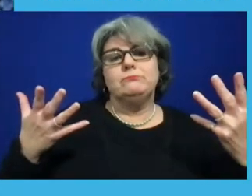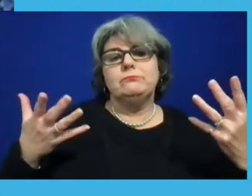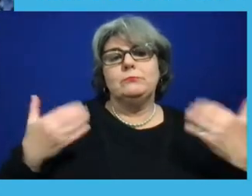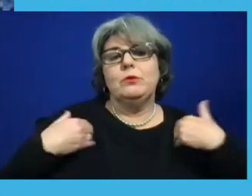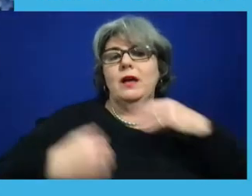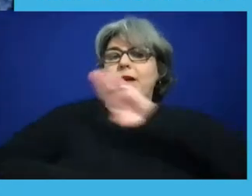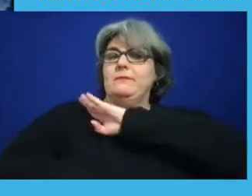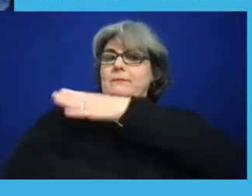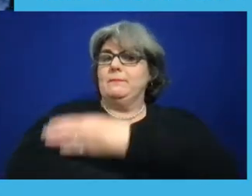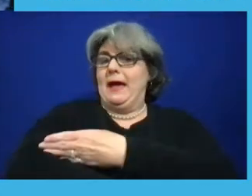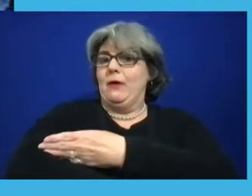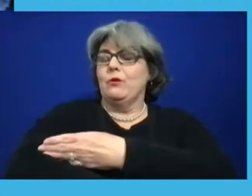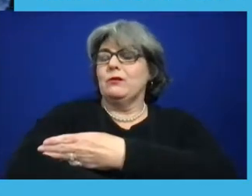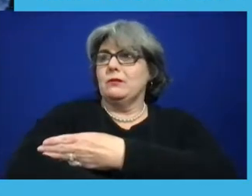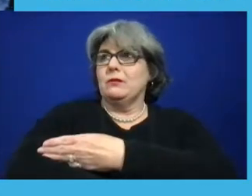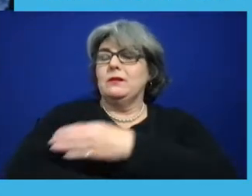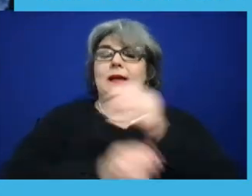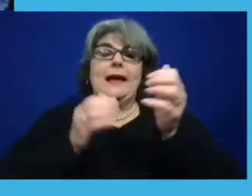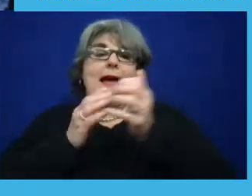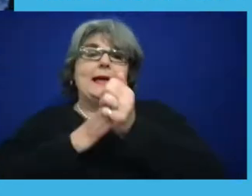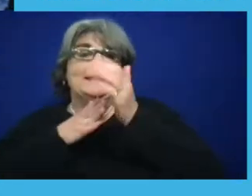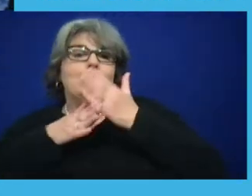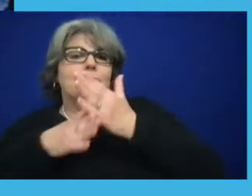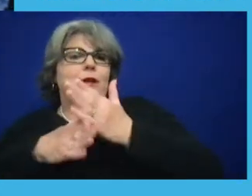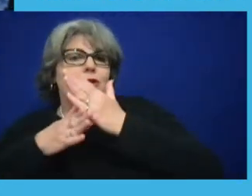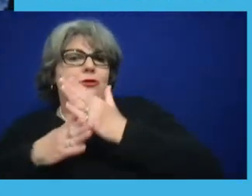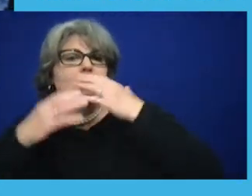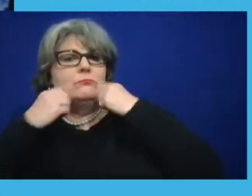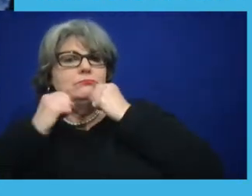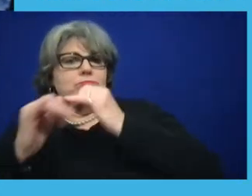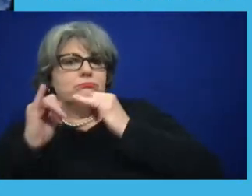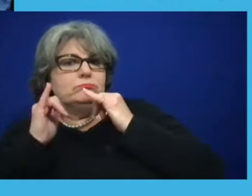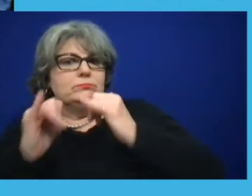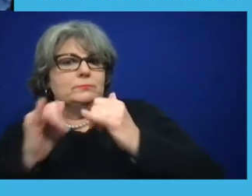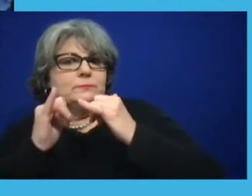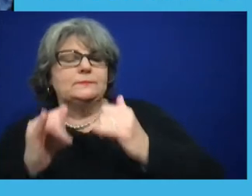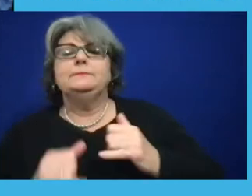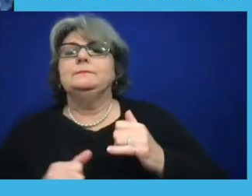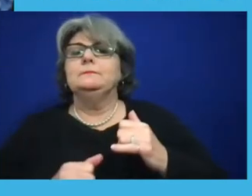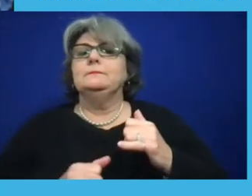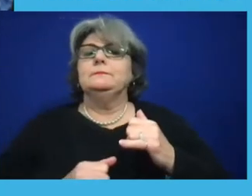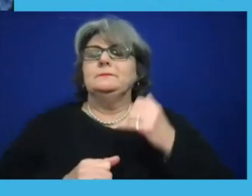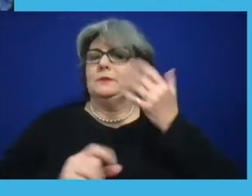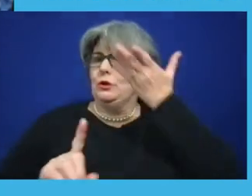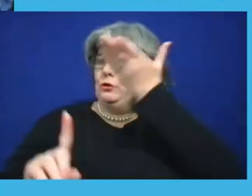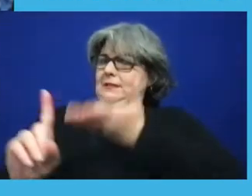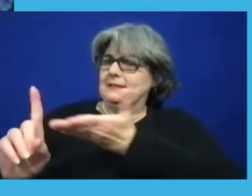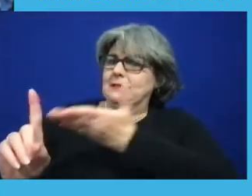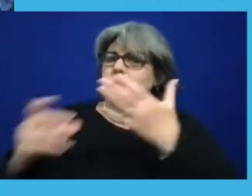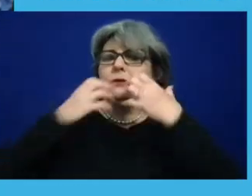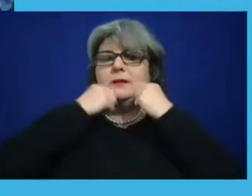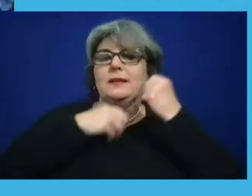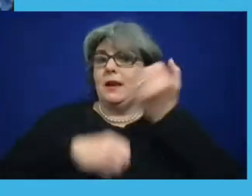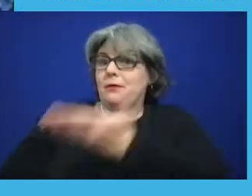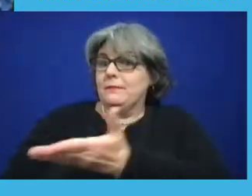Between politicians who seem willing to do anything to get power and leaders who share our